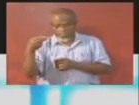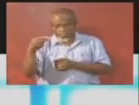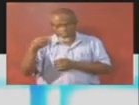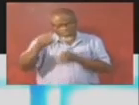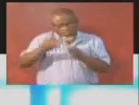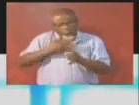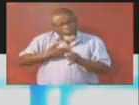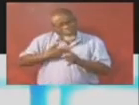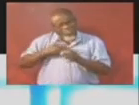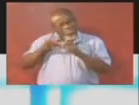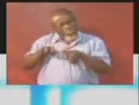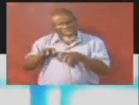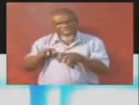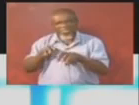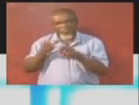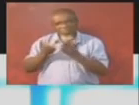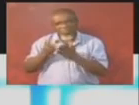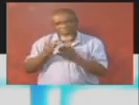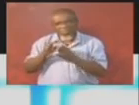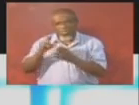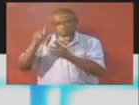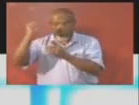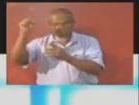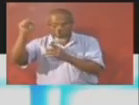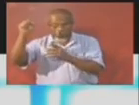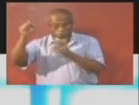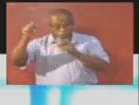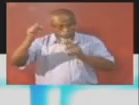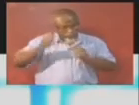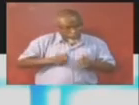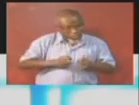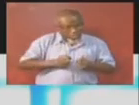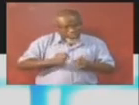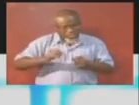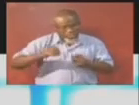Trinidad data to make it easier for persons to see and to absorb.